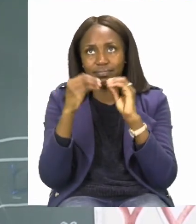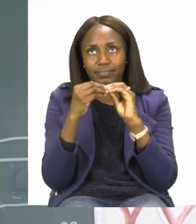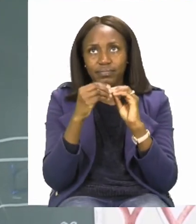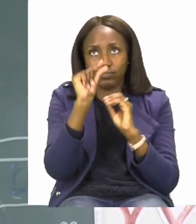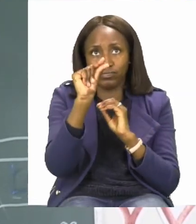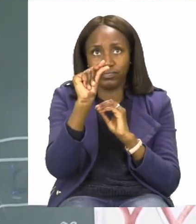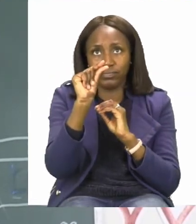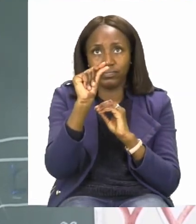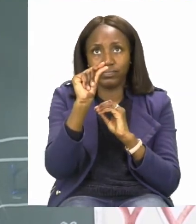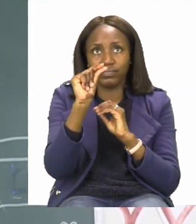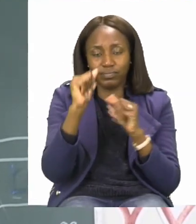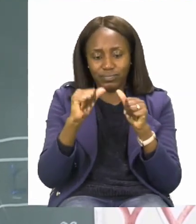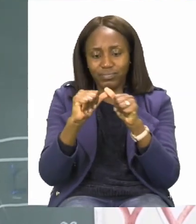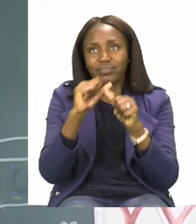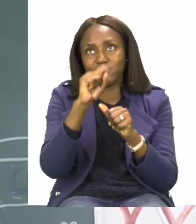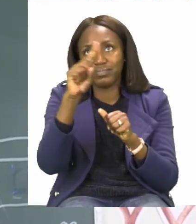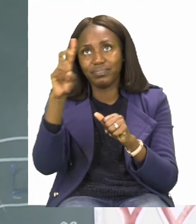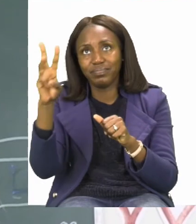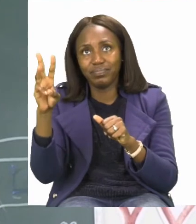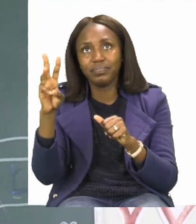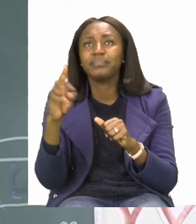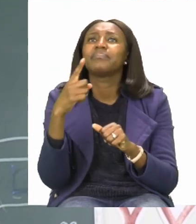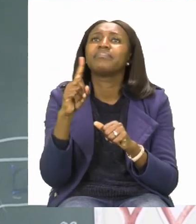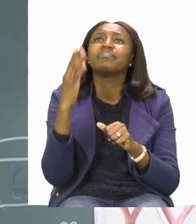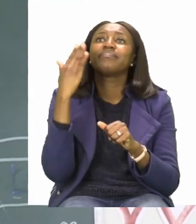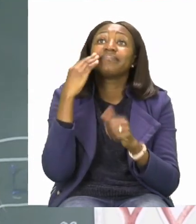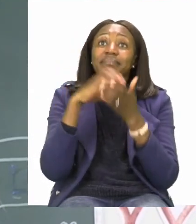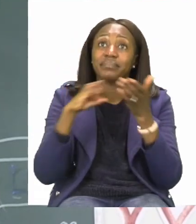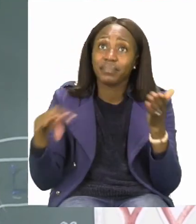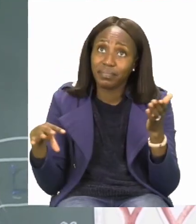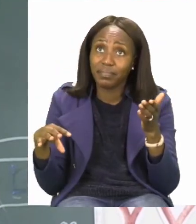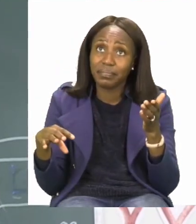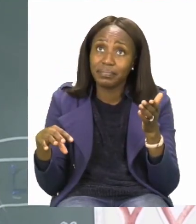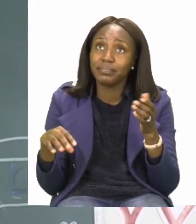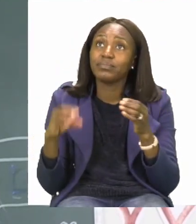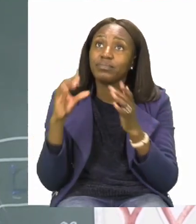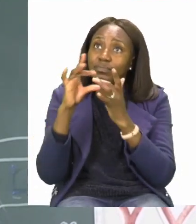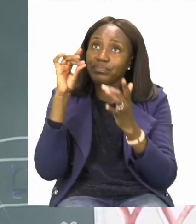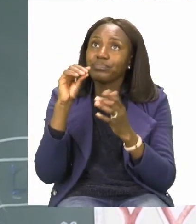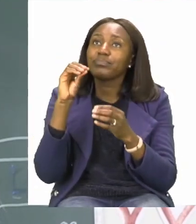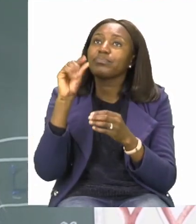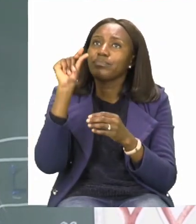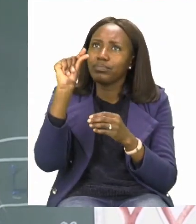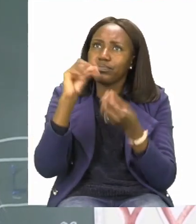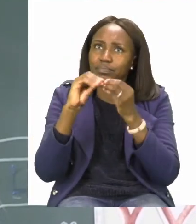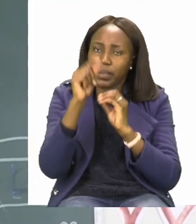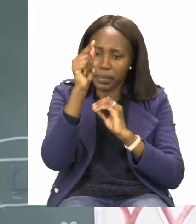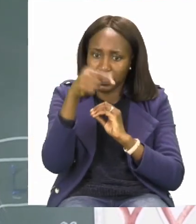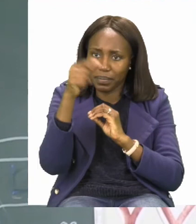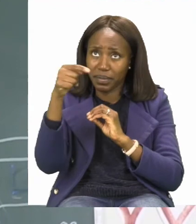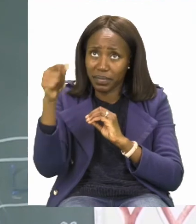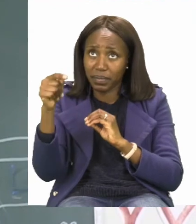number and you count going forward. And then when you are subtracting, you draw the number of sticks for